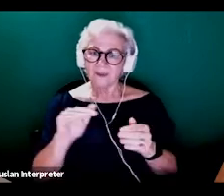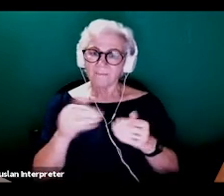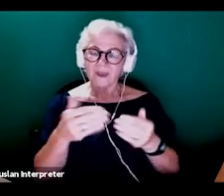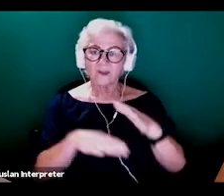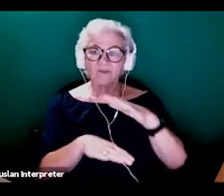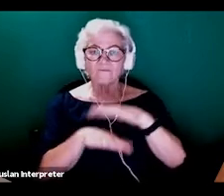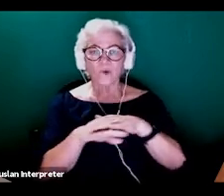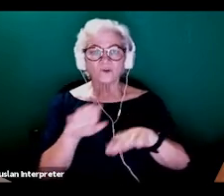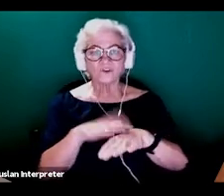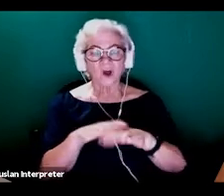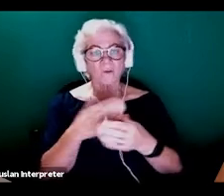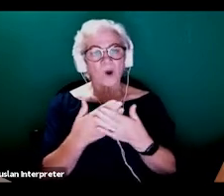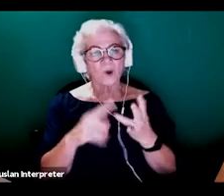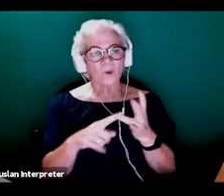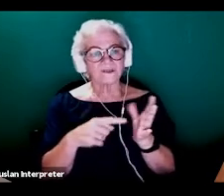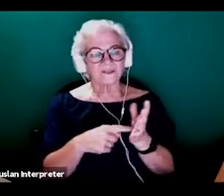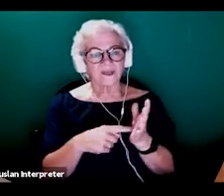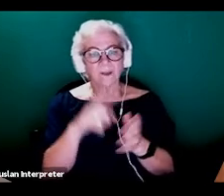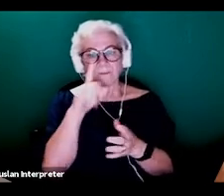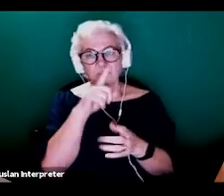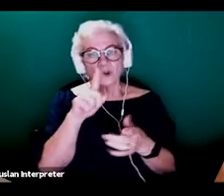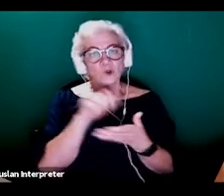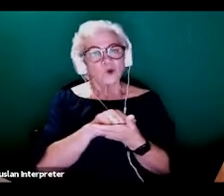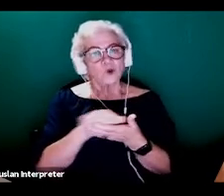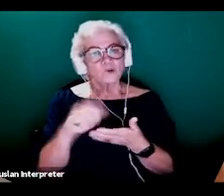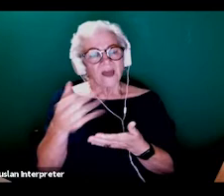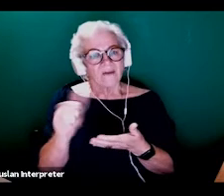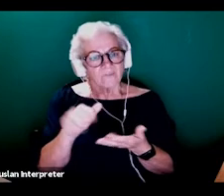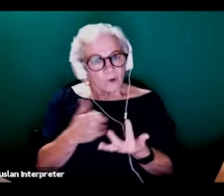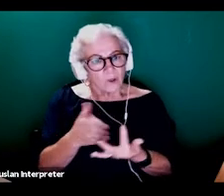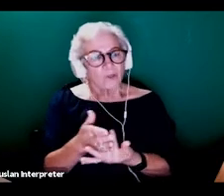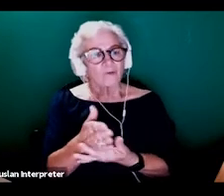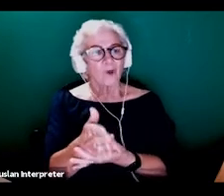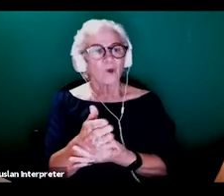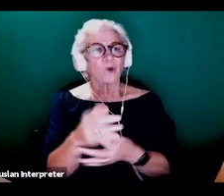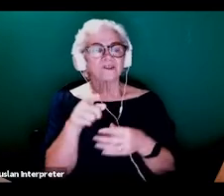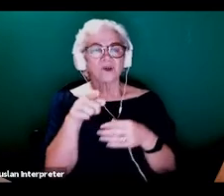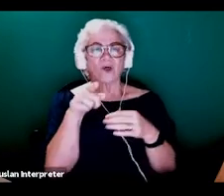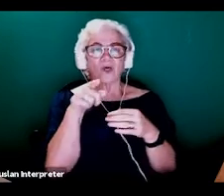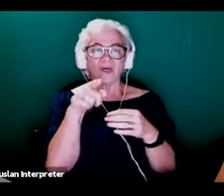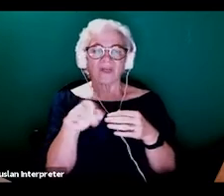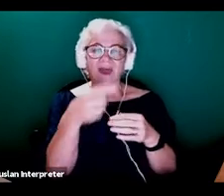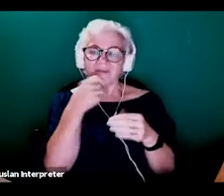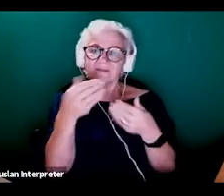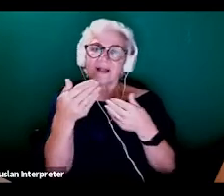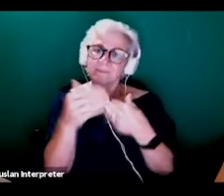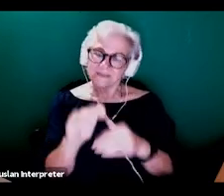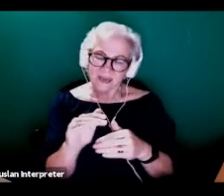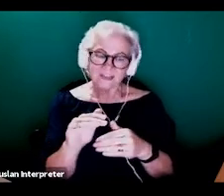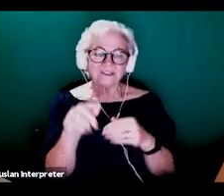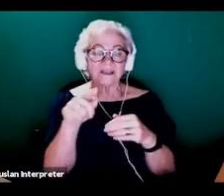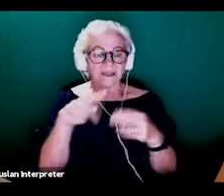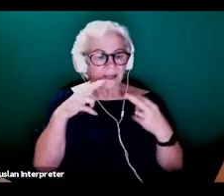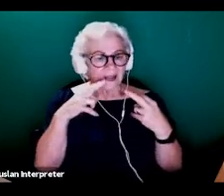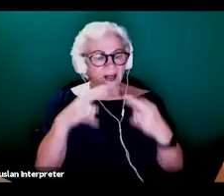on OAT that people go through. So the model, of course, has limitations. Firstly, this analysis is restricted